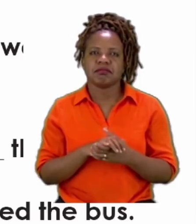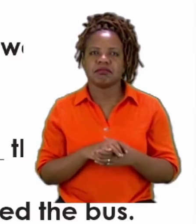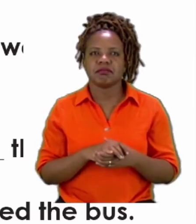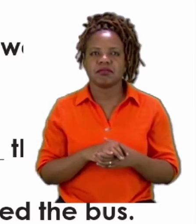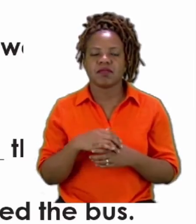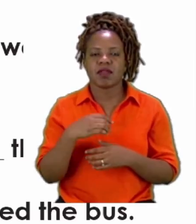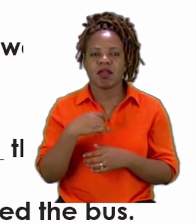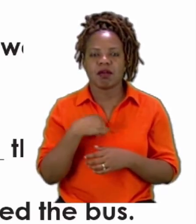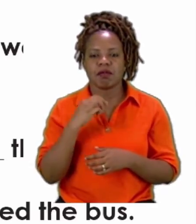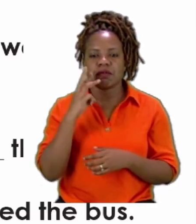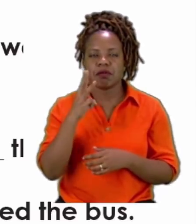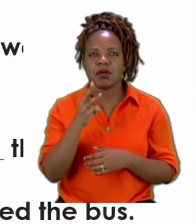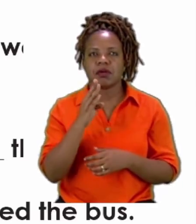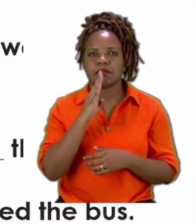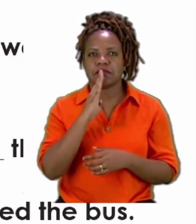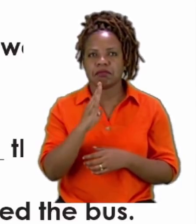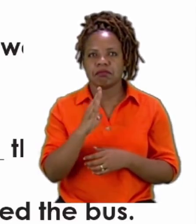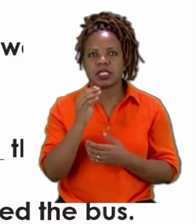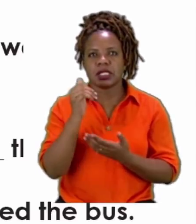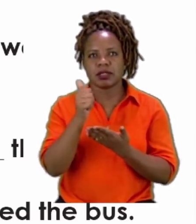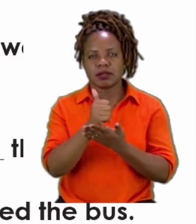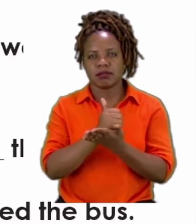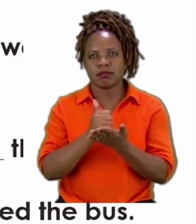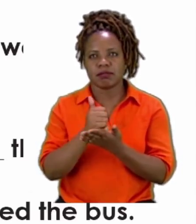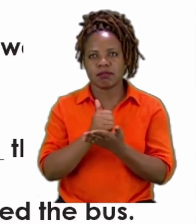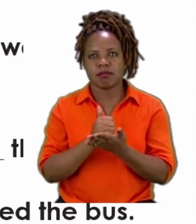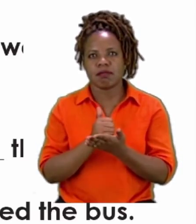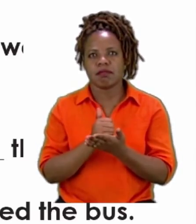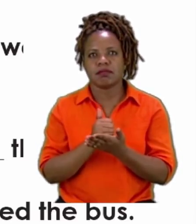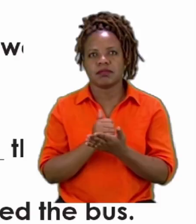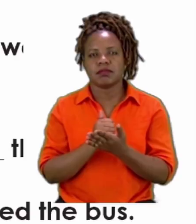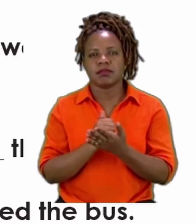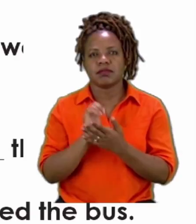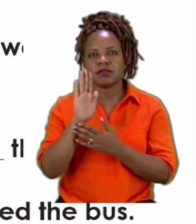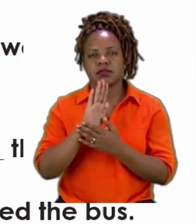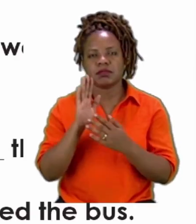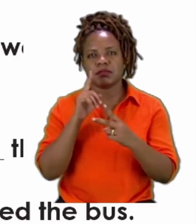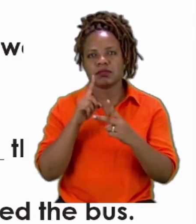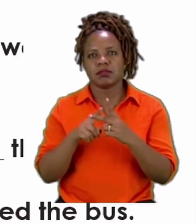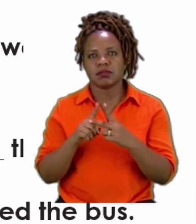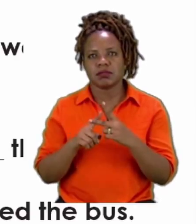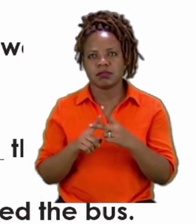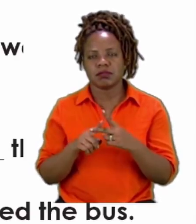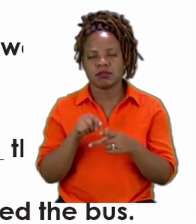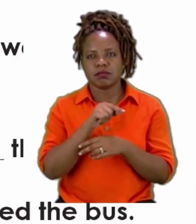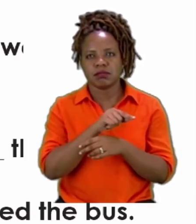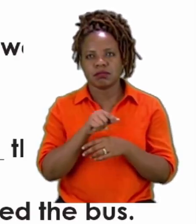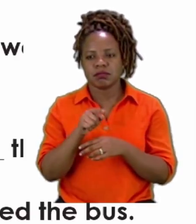I will be cleaning the windows. Dash, they are dirty.